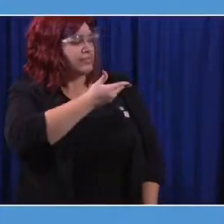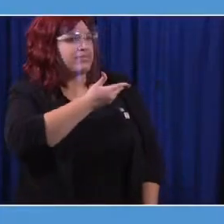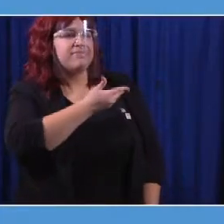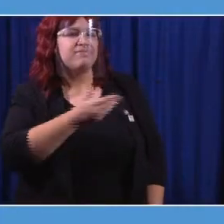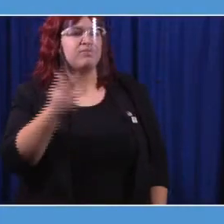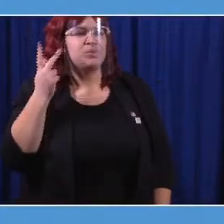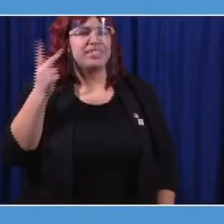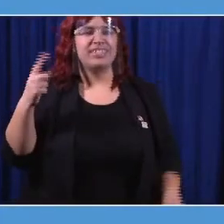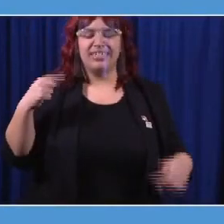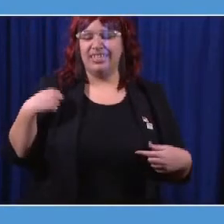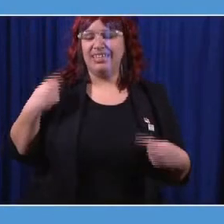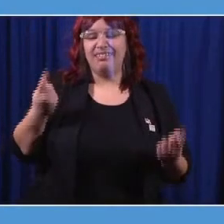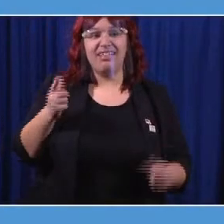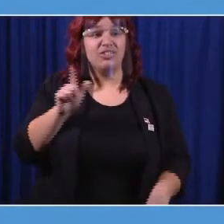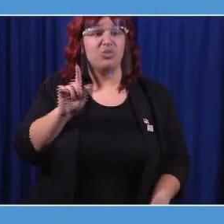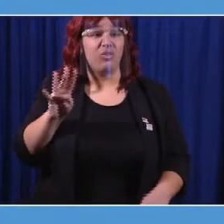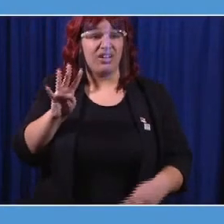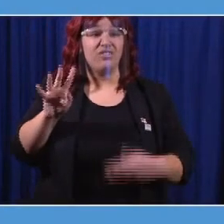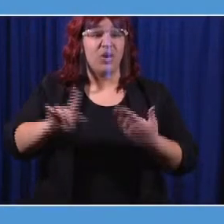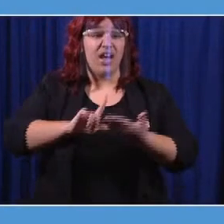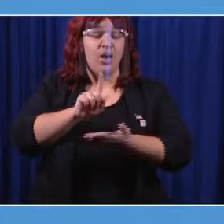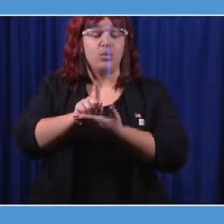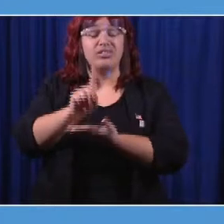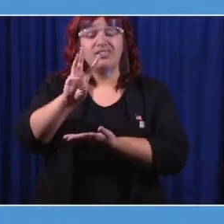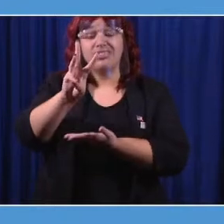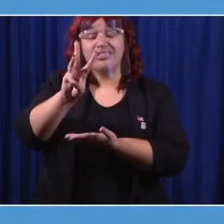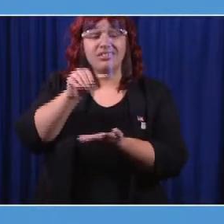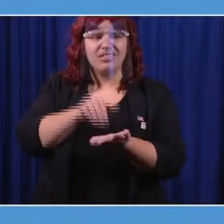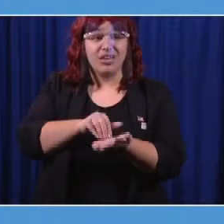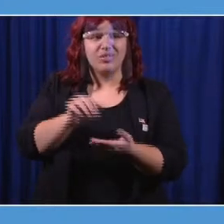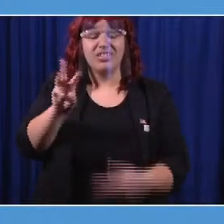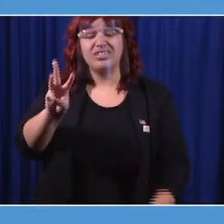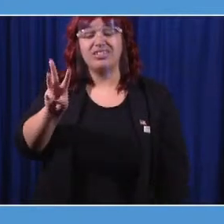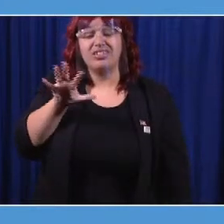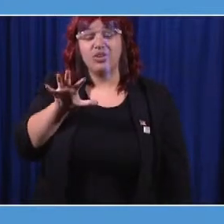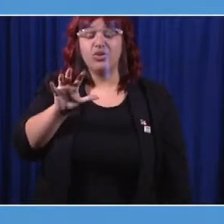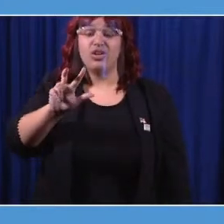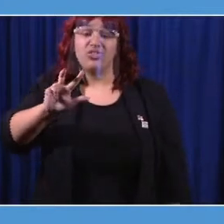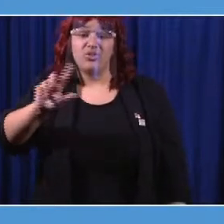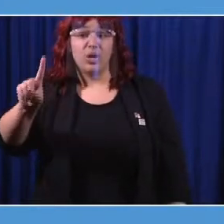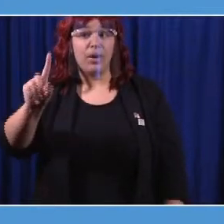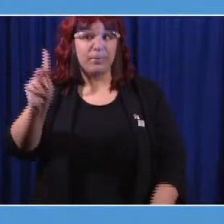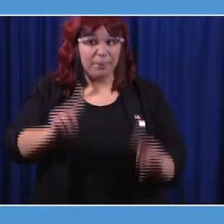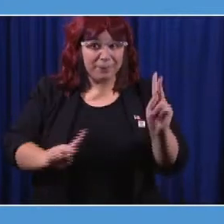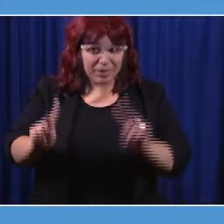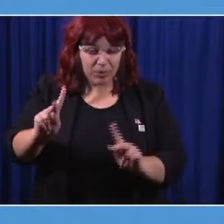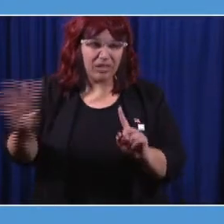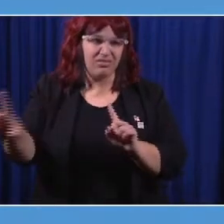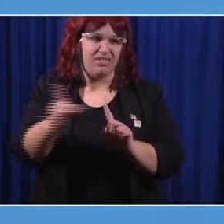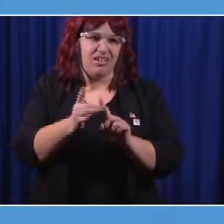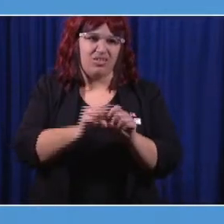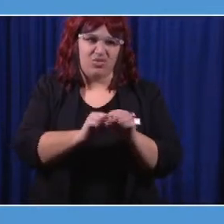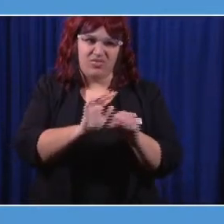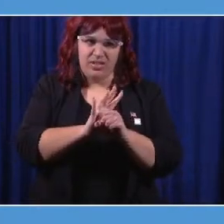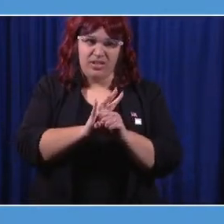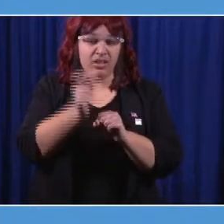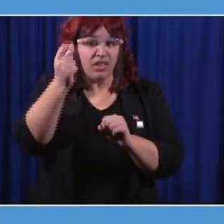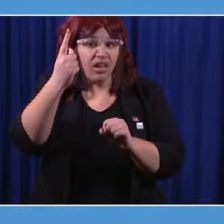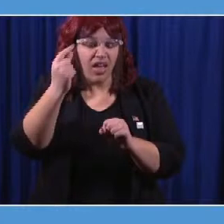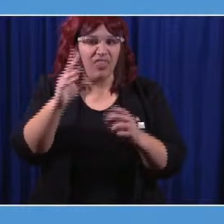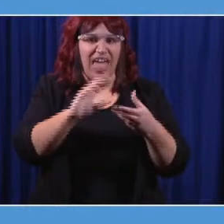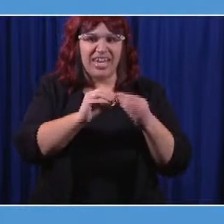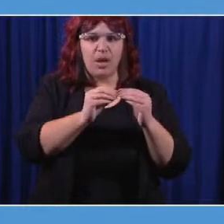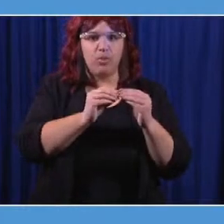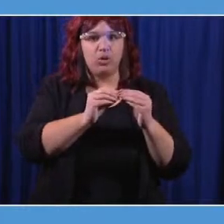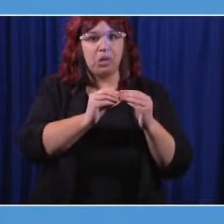Last 24 hours, 6,631 cases. That's lower than it's been running. What we